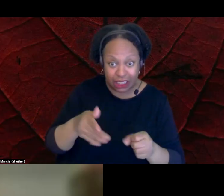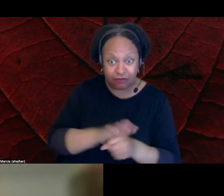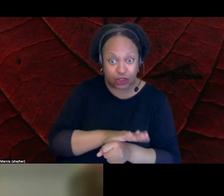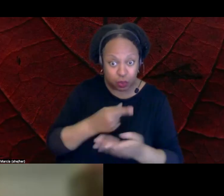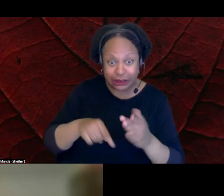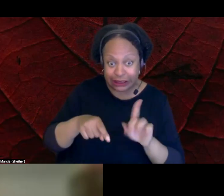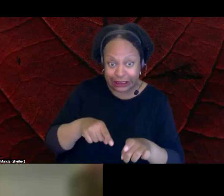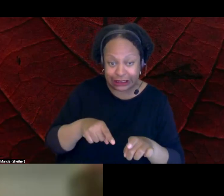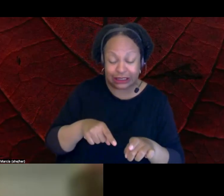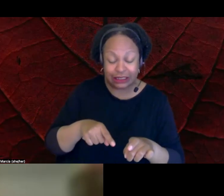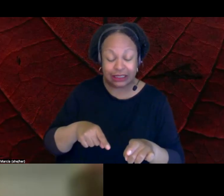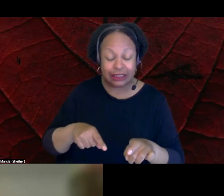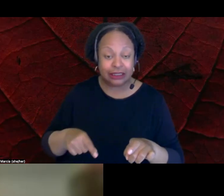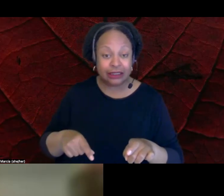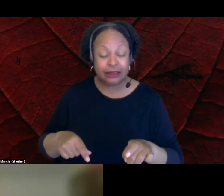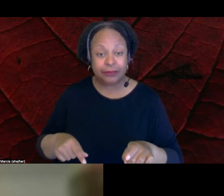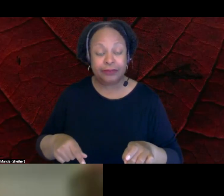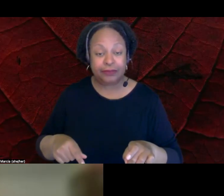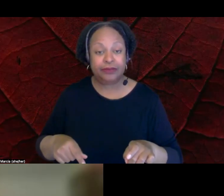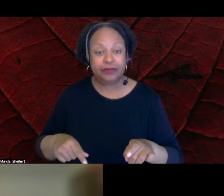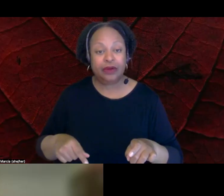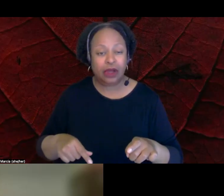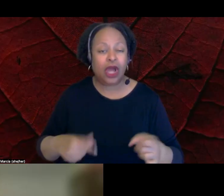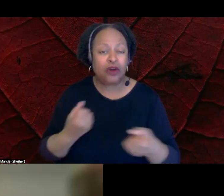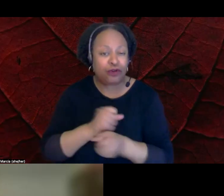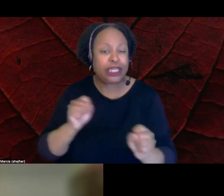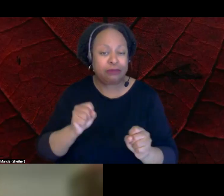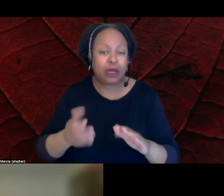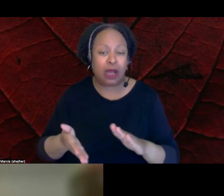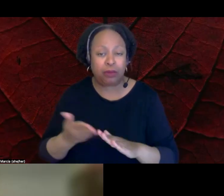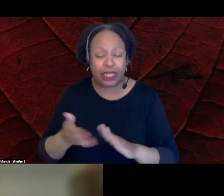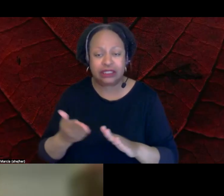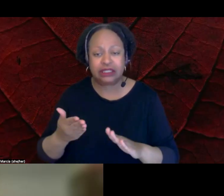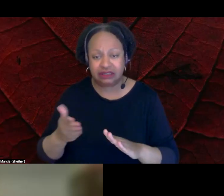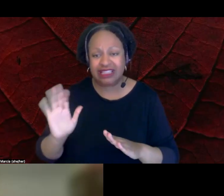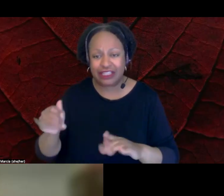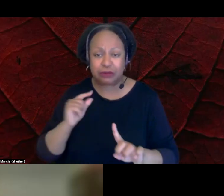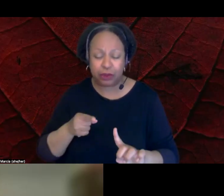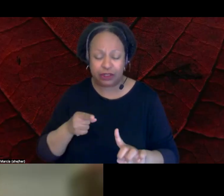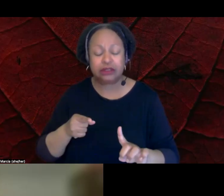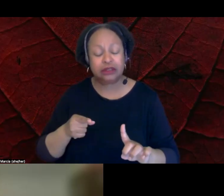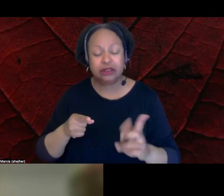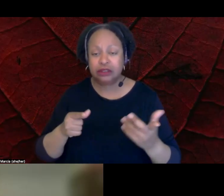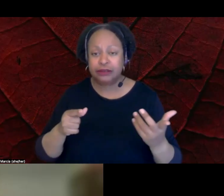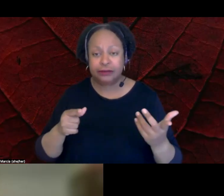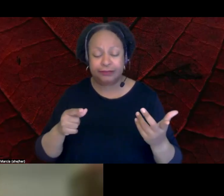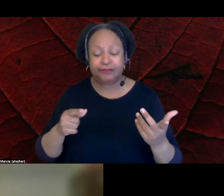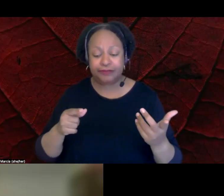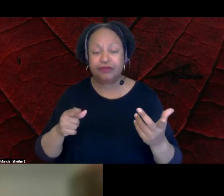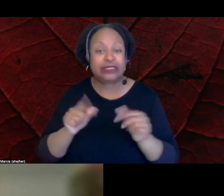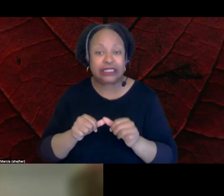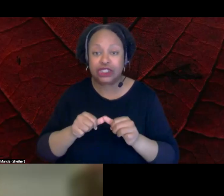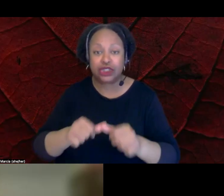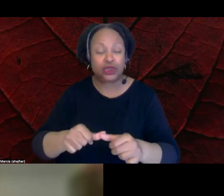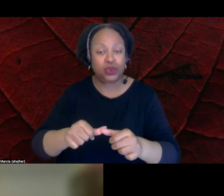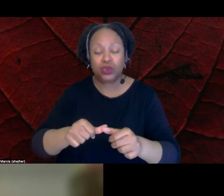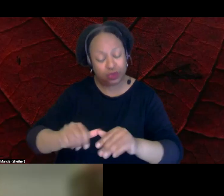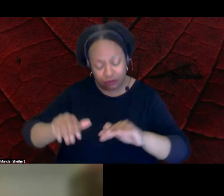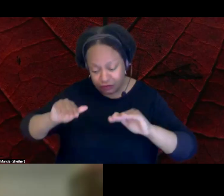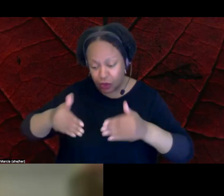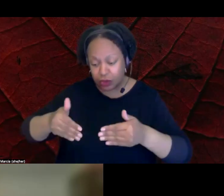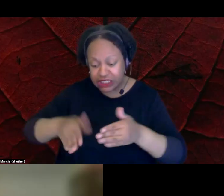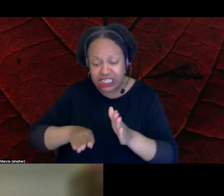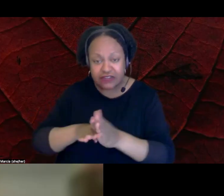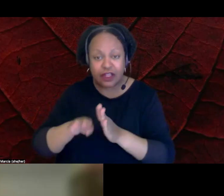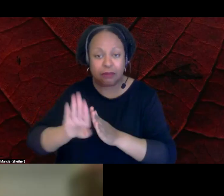needed? I mean, from a freedom to operate, I think, I mean, you nailed it. The ability to continue to focus on developing